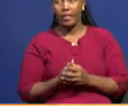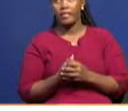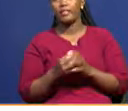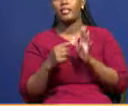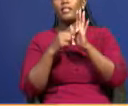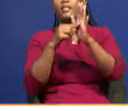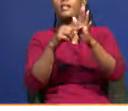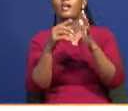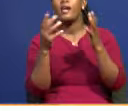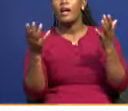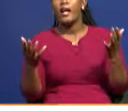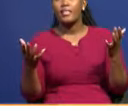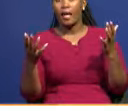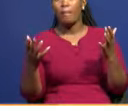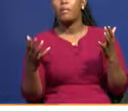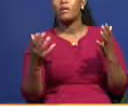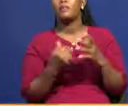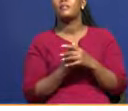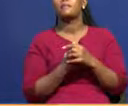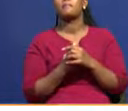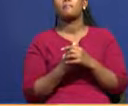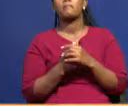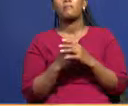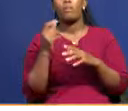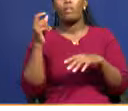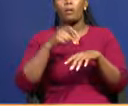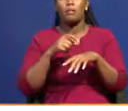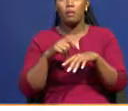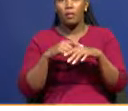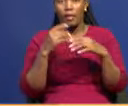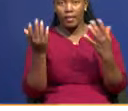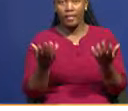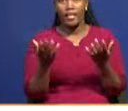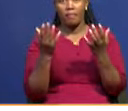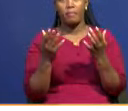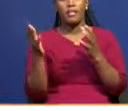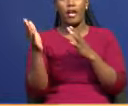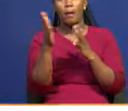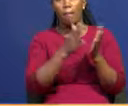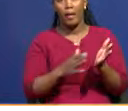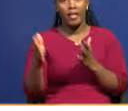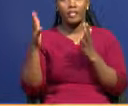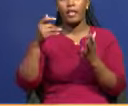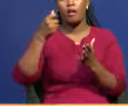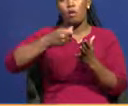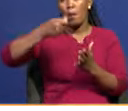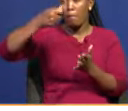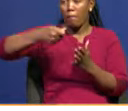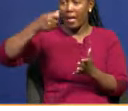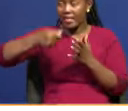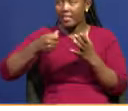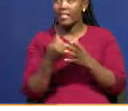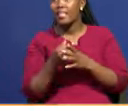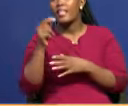Like, for example, you see when they are coming up with these budget whatever, mm-hmm. they are